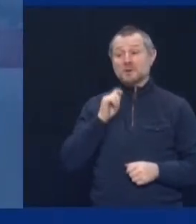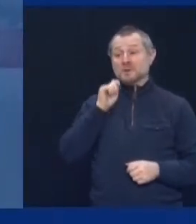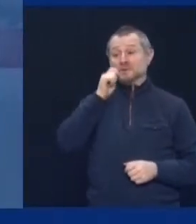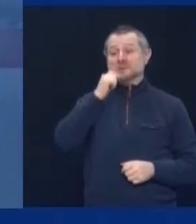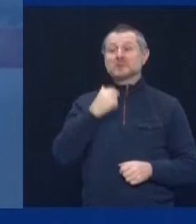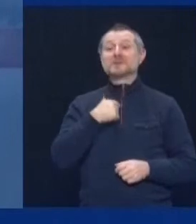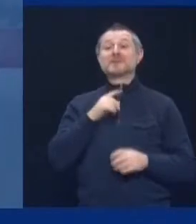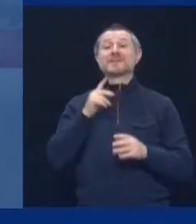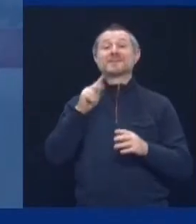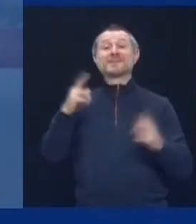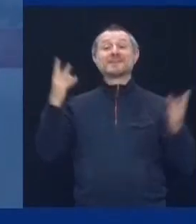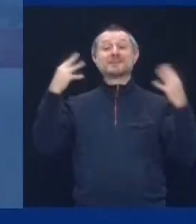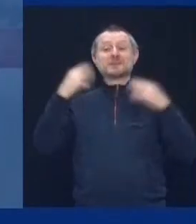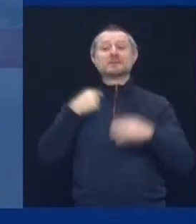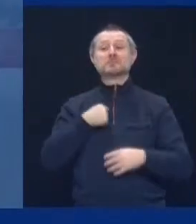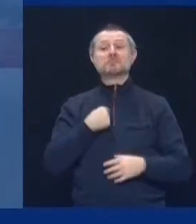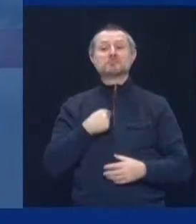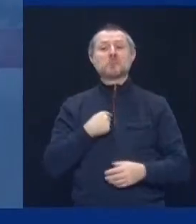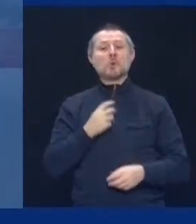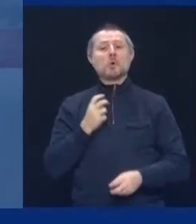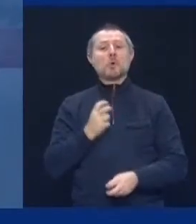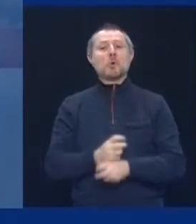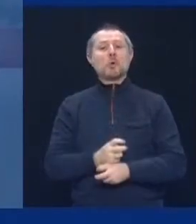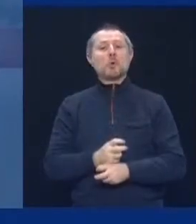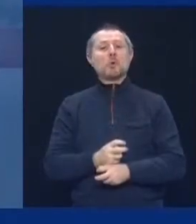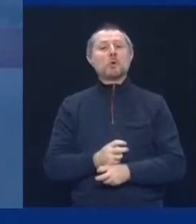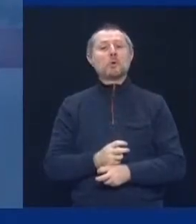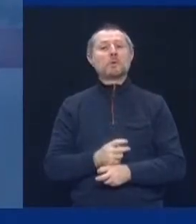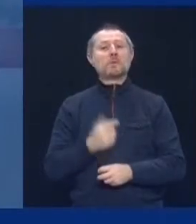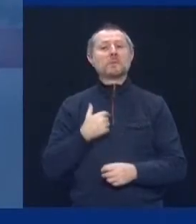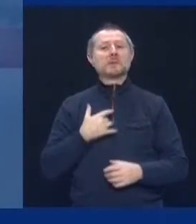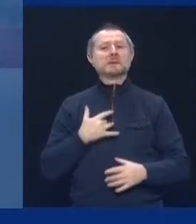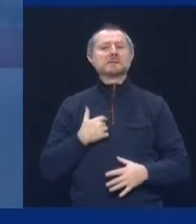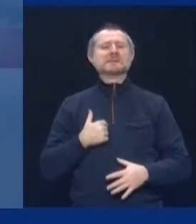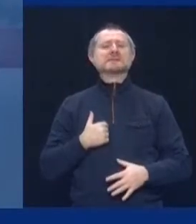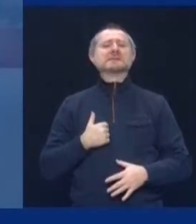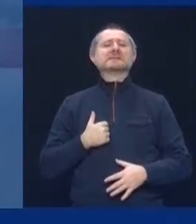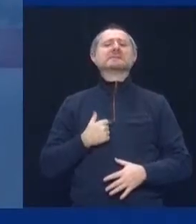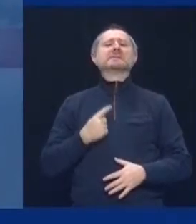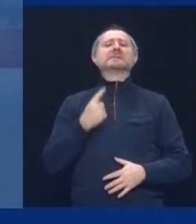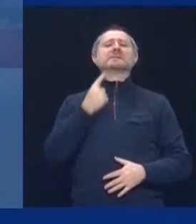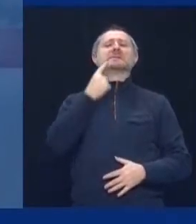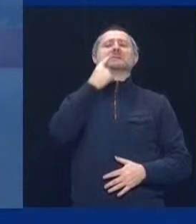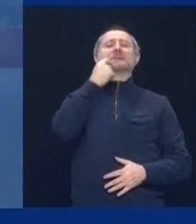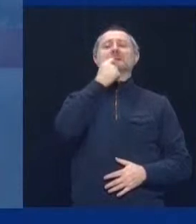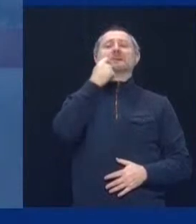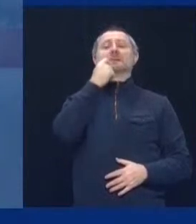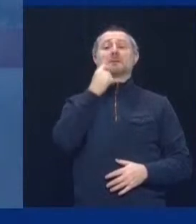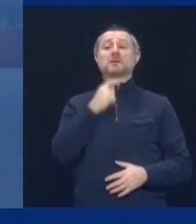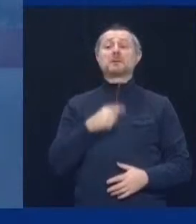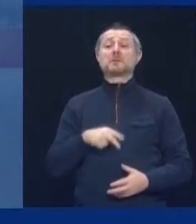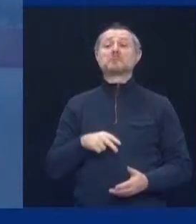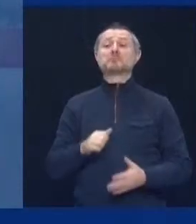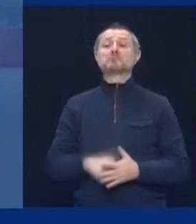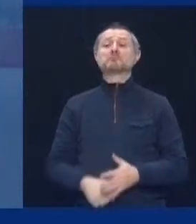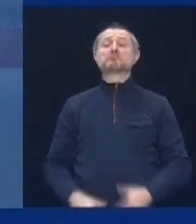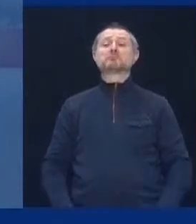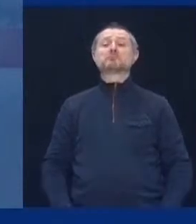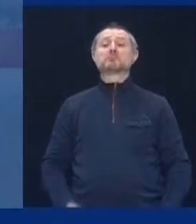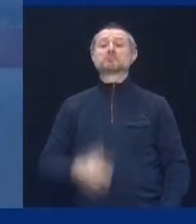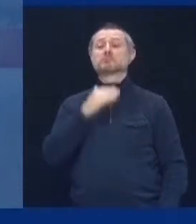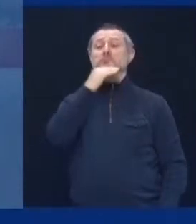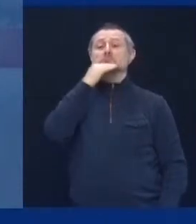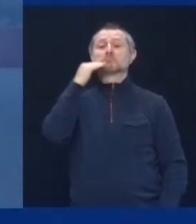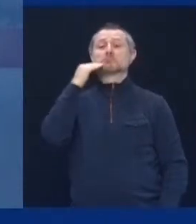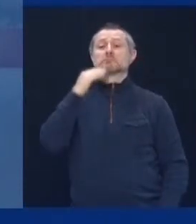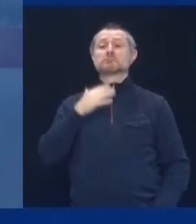very hard to have someone poke you, probe you, and show absolutely no